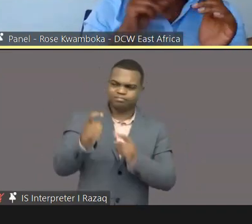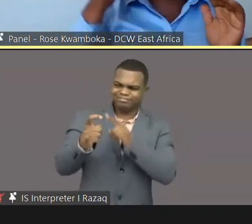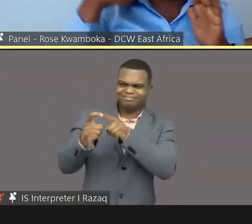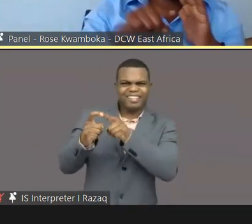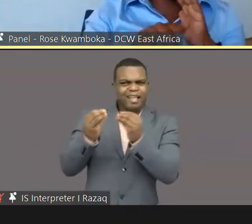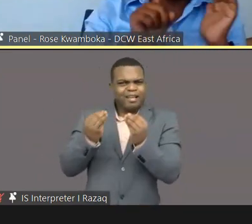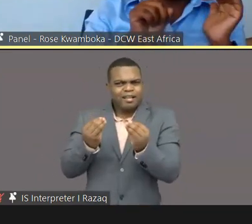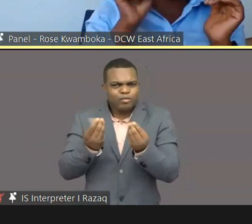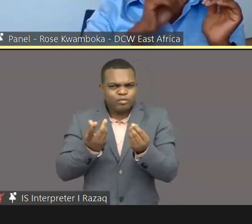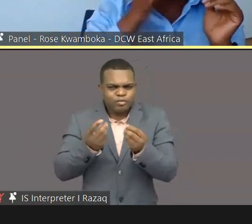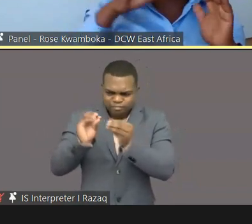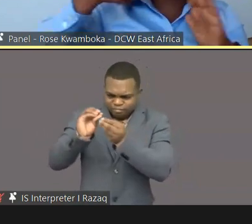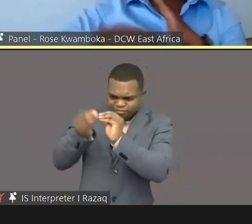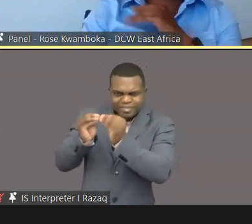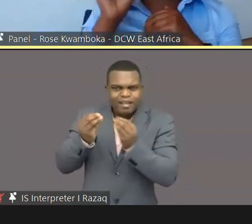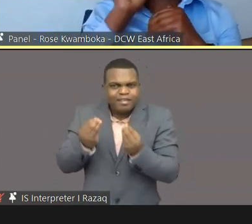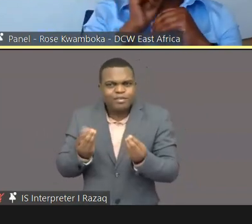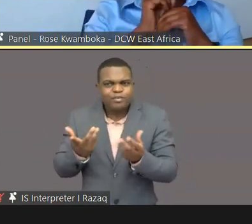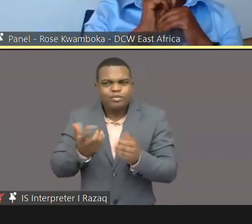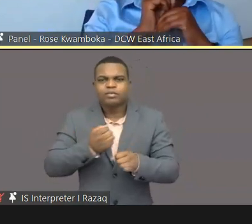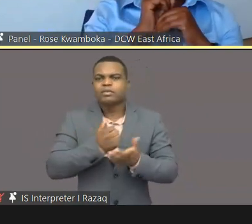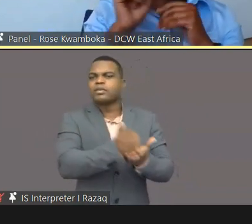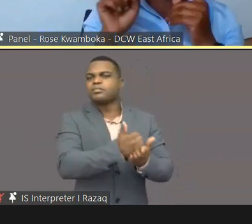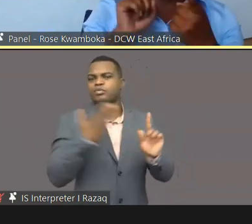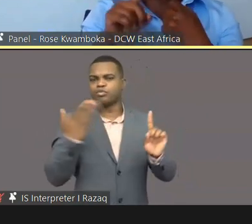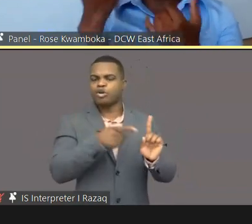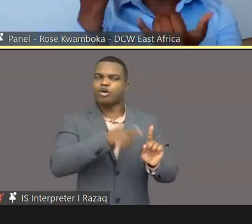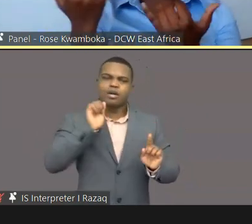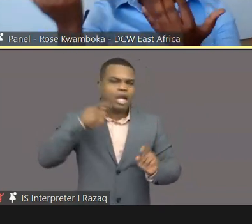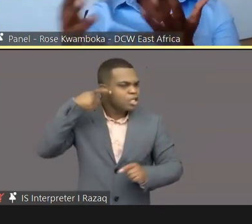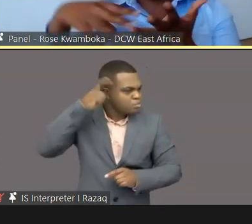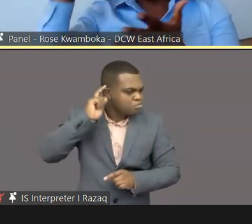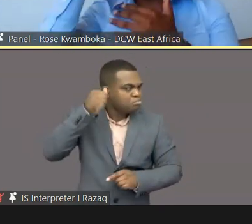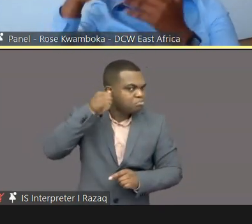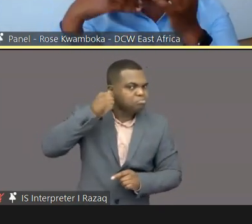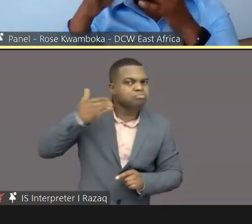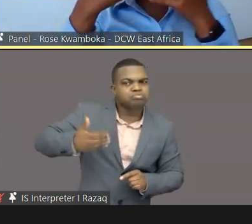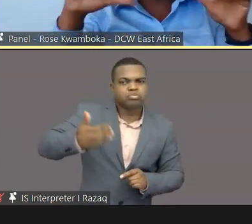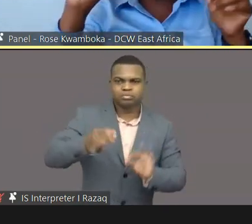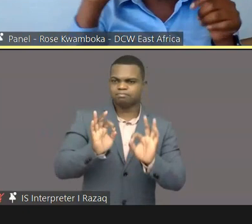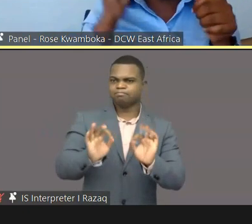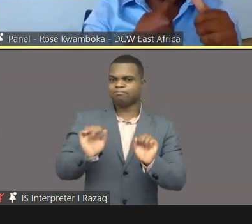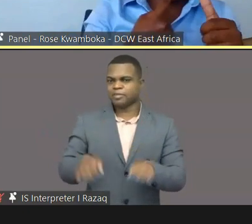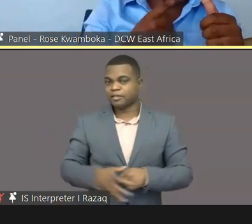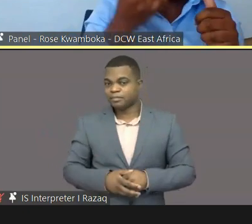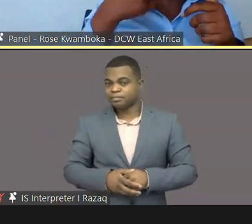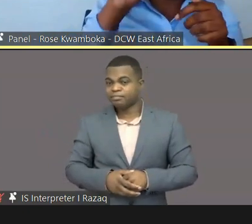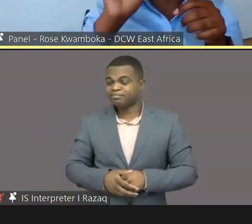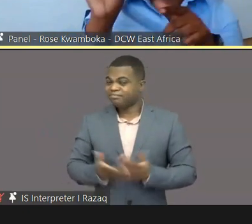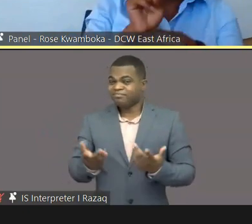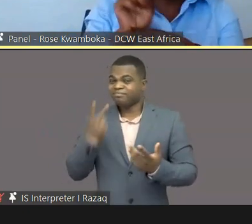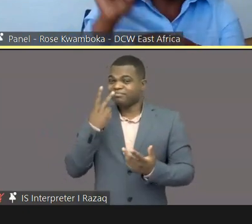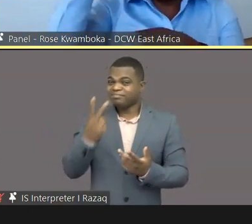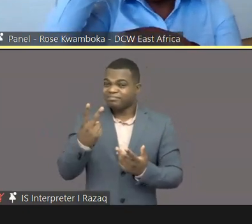especially those who are severe or profoundly deaf. When a young child learns sign language